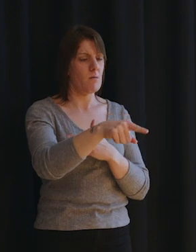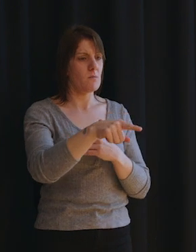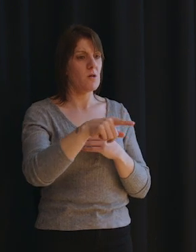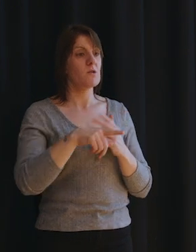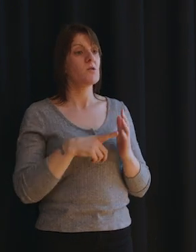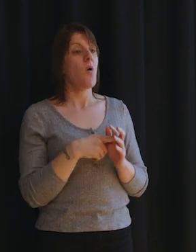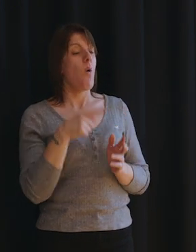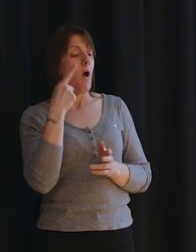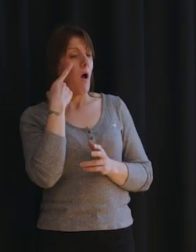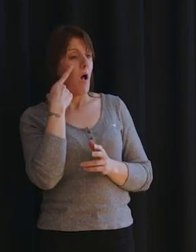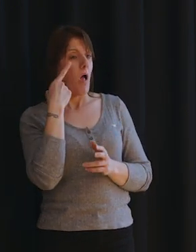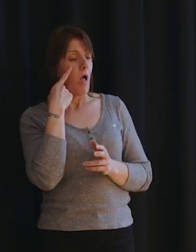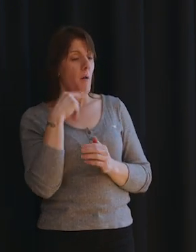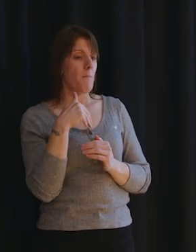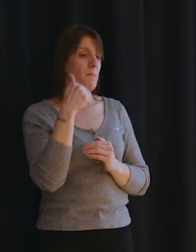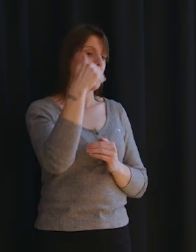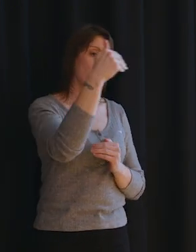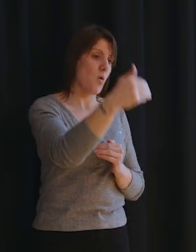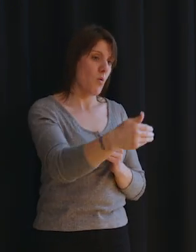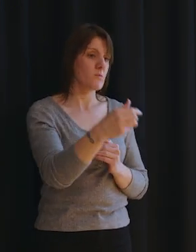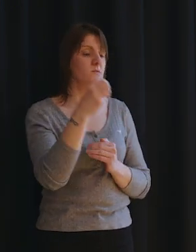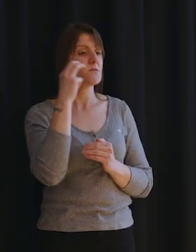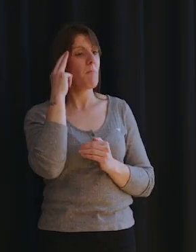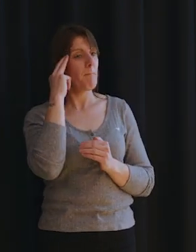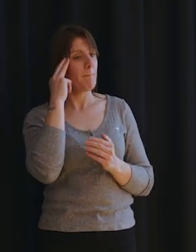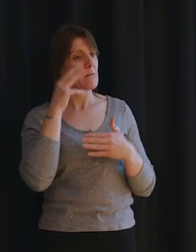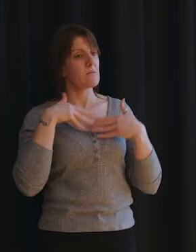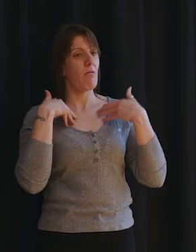we want to look beyond mental health and include kind of